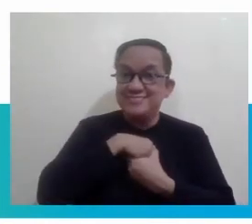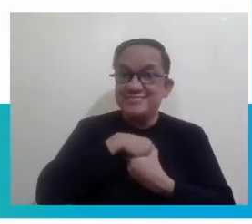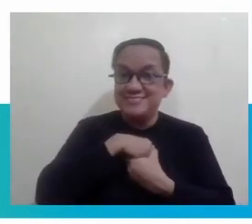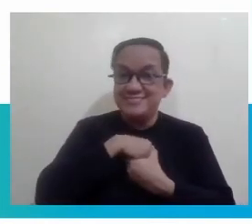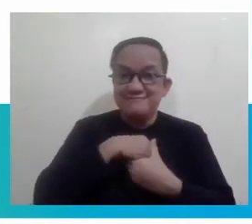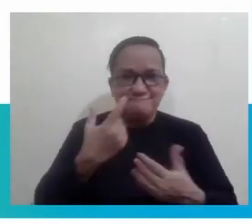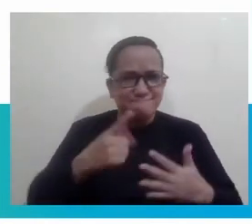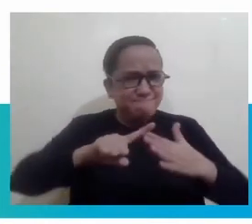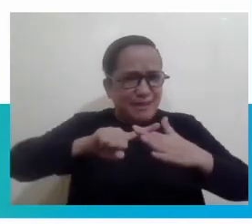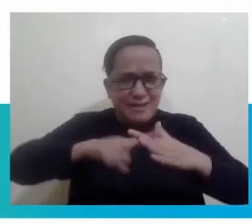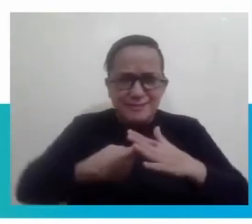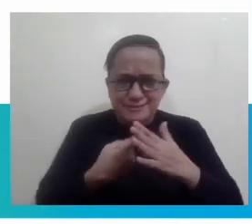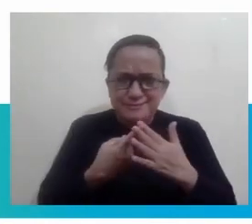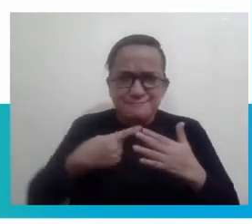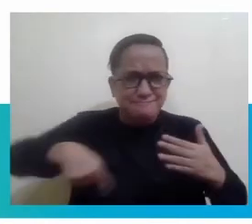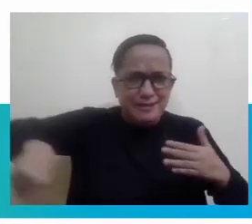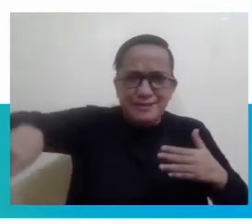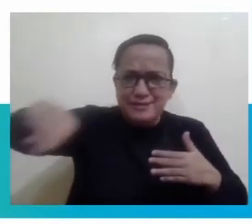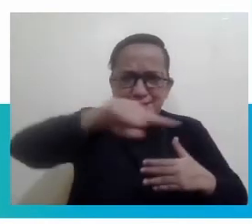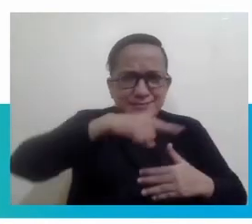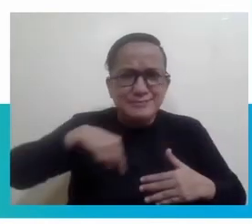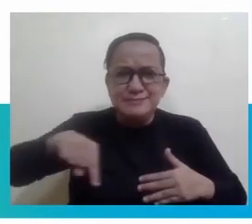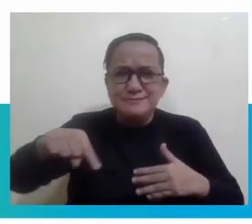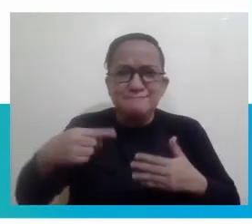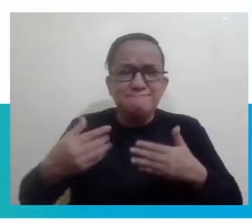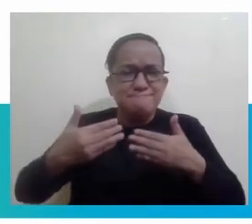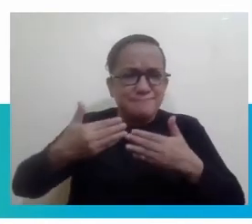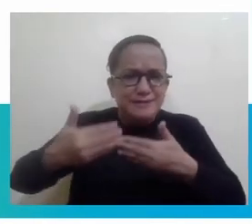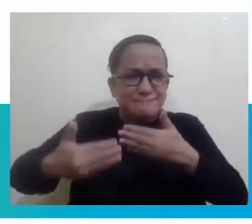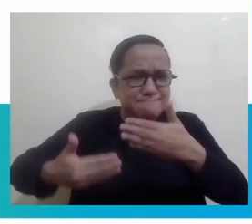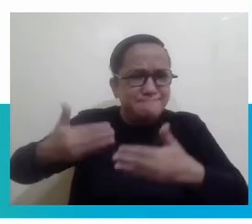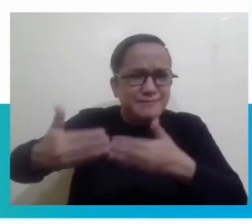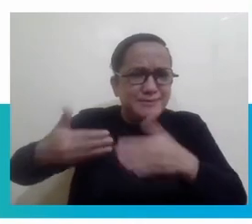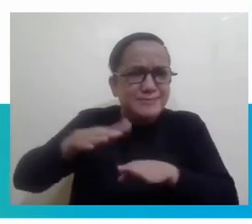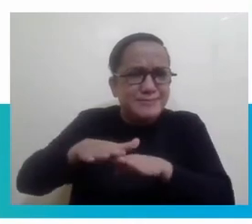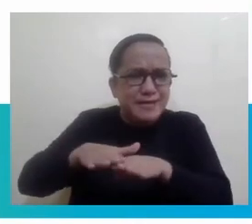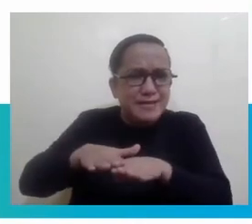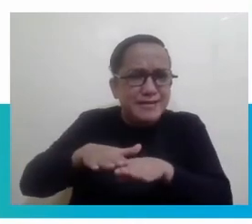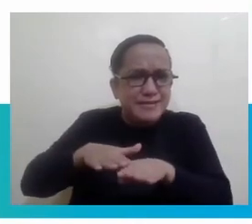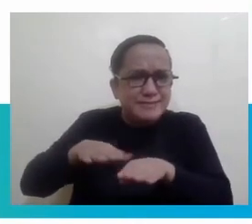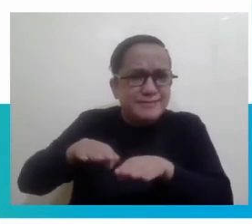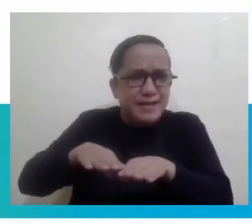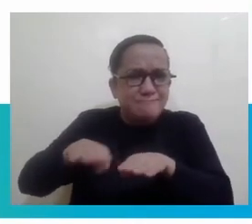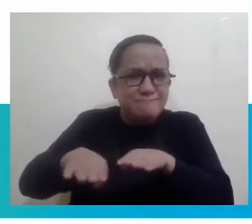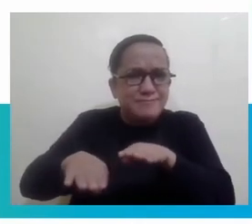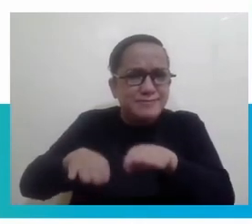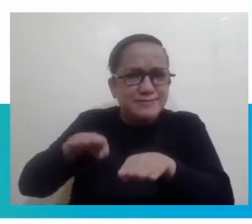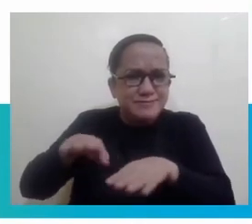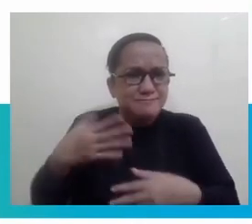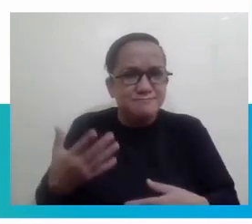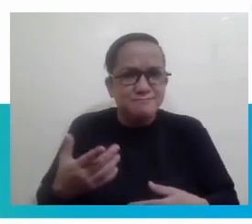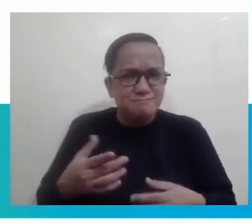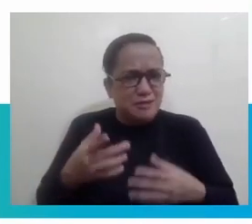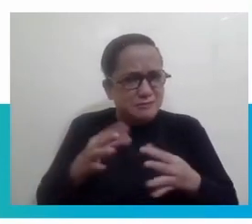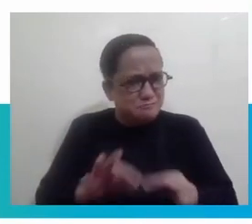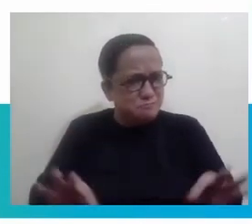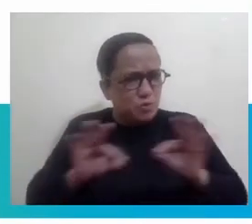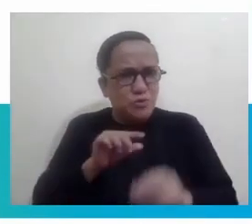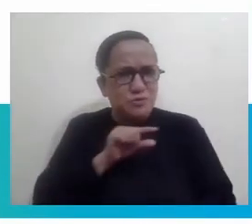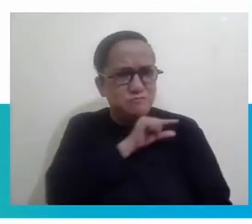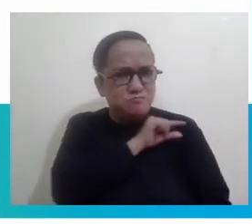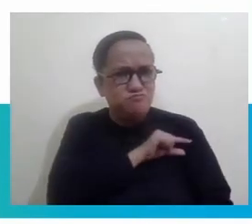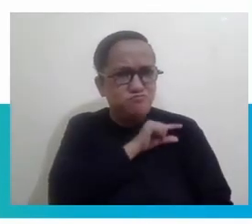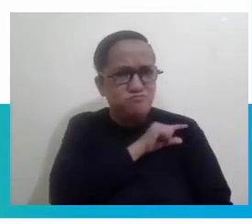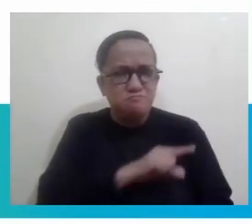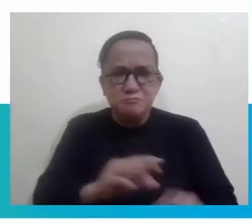we are setting tone for a really high quality partnership. So that's what I have taken away and very humbled by